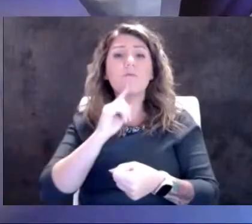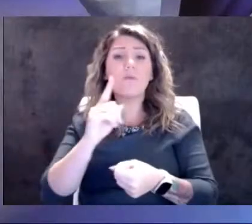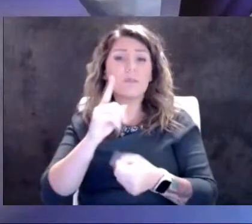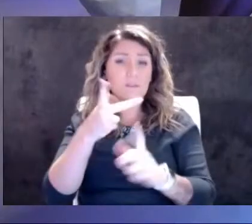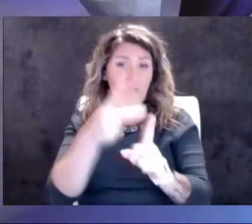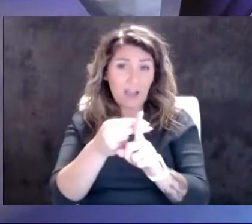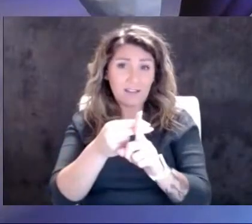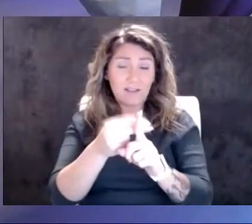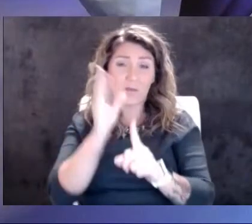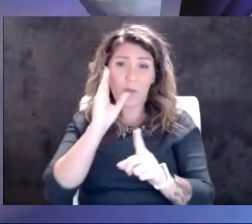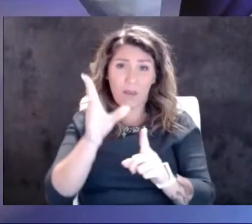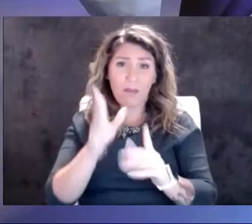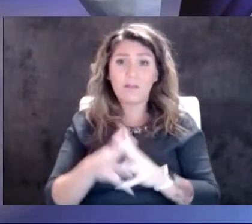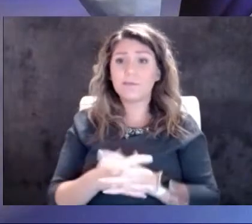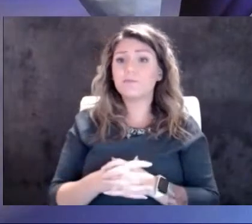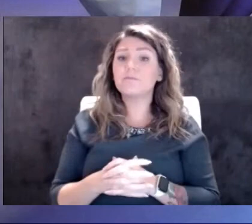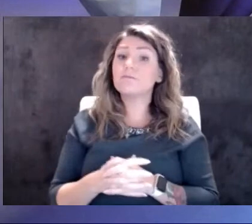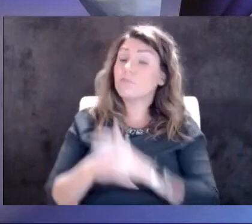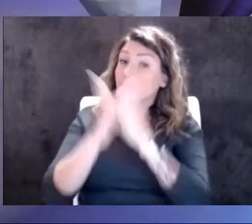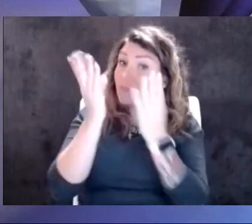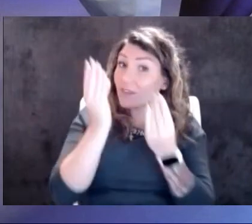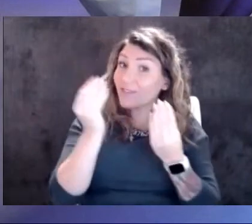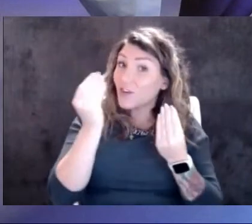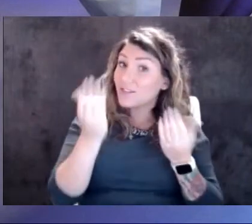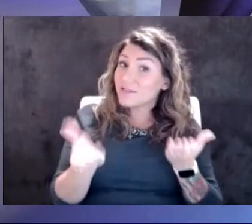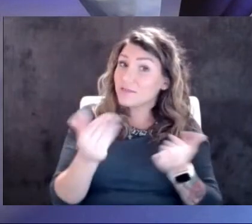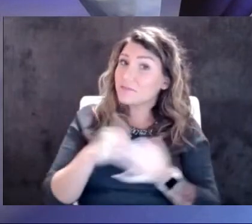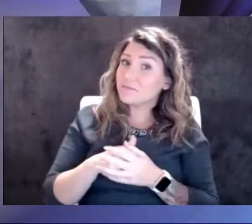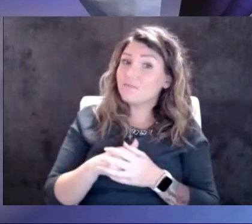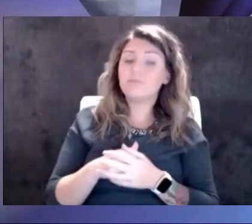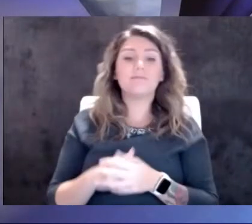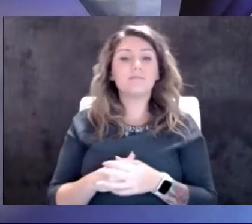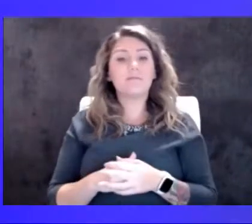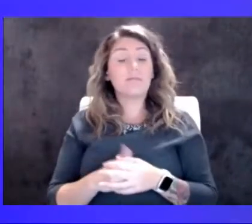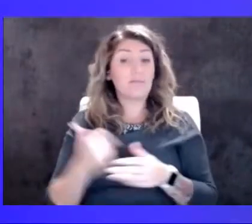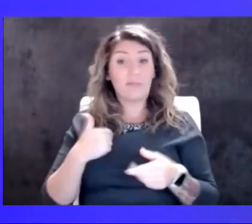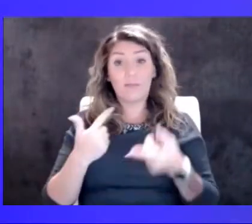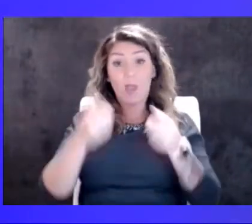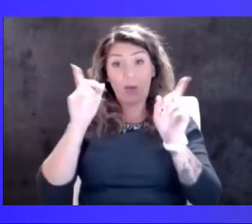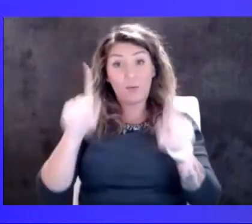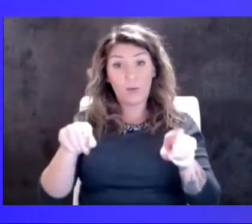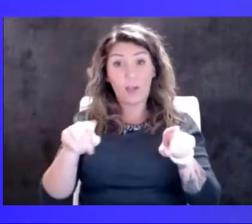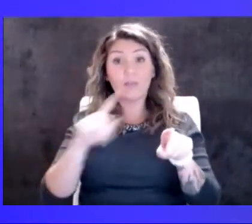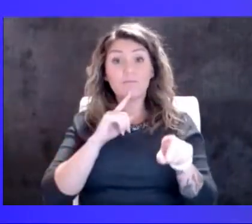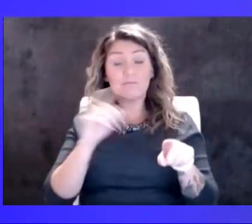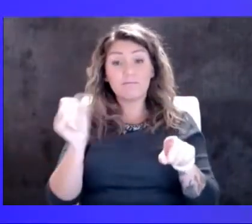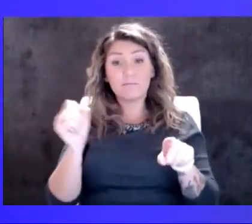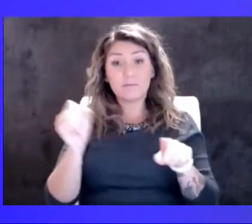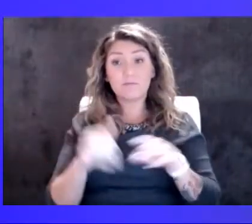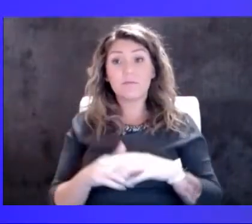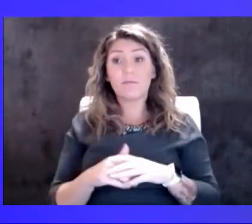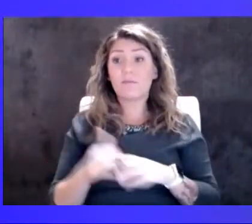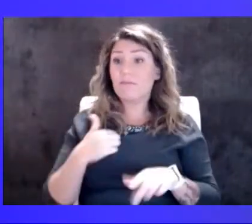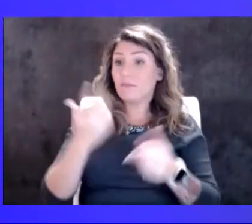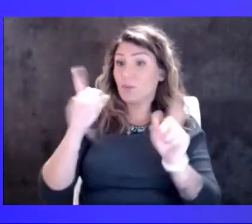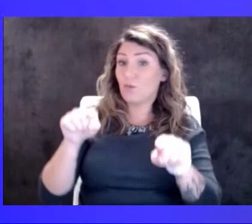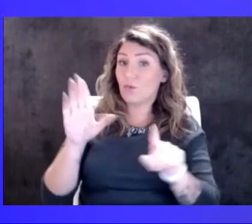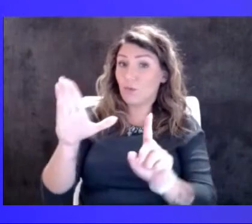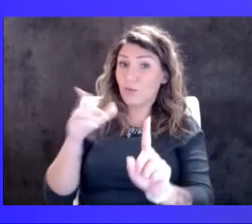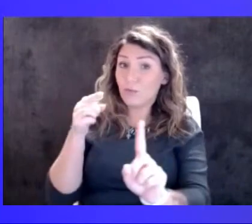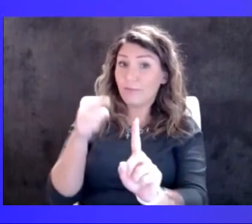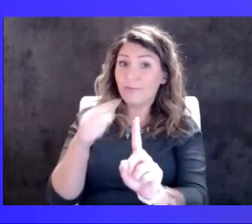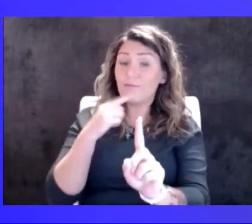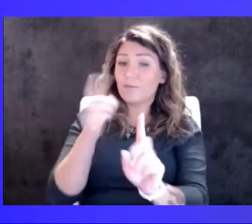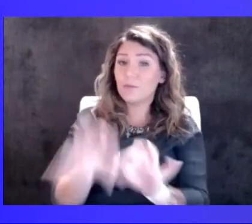Thoughts that you have as well, Bridgette, about this question? Yeah, I agree. I think I agree with your point that it's extremely important for